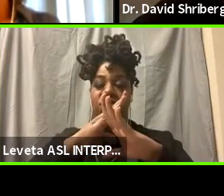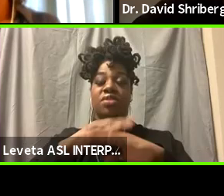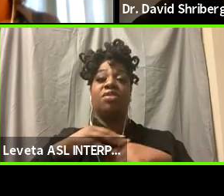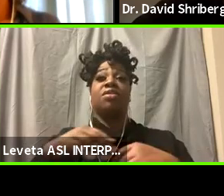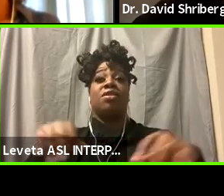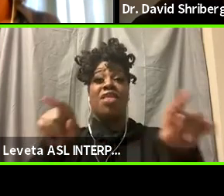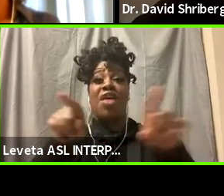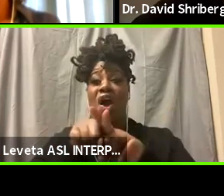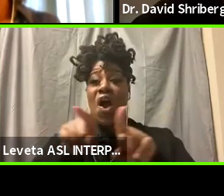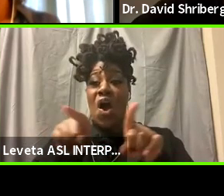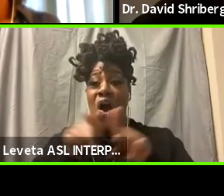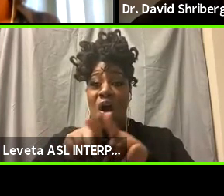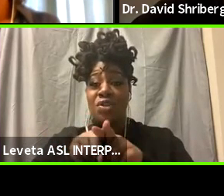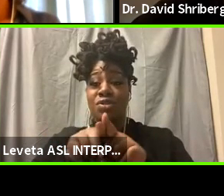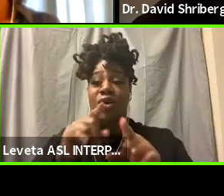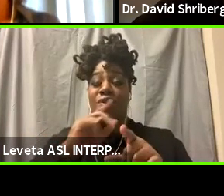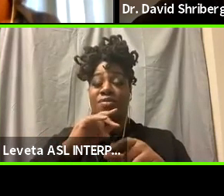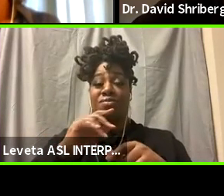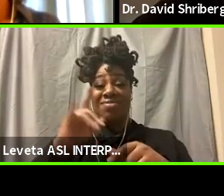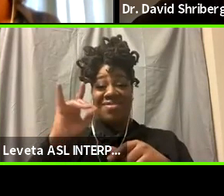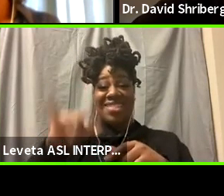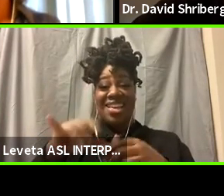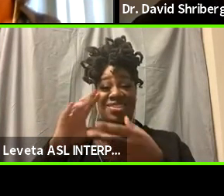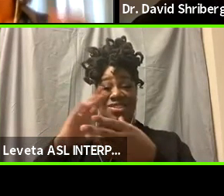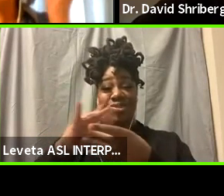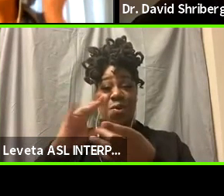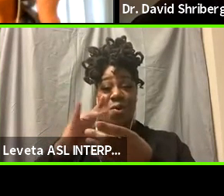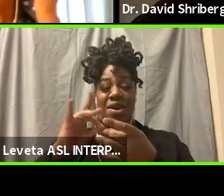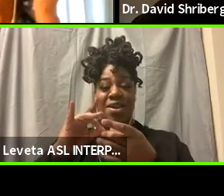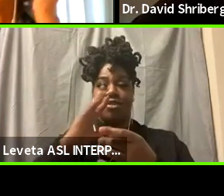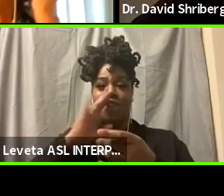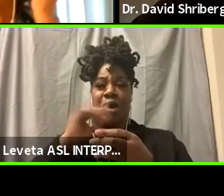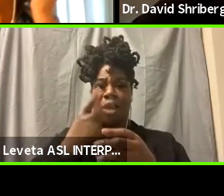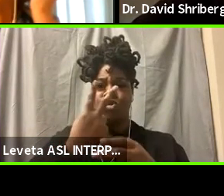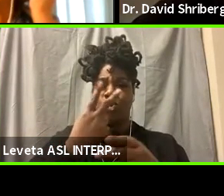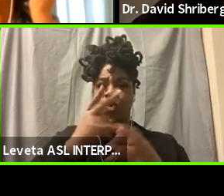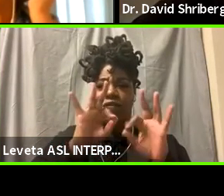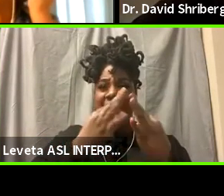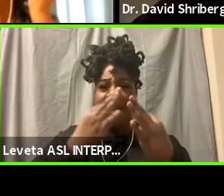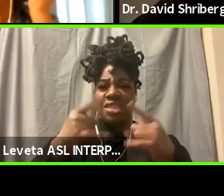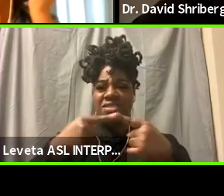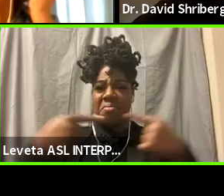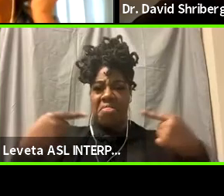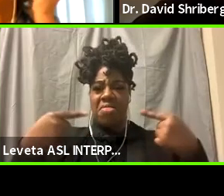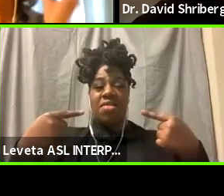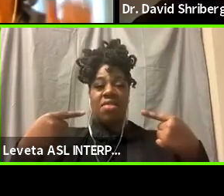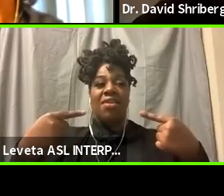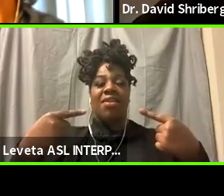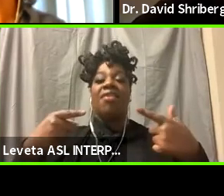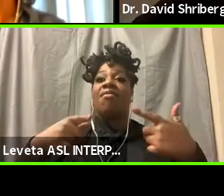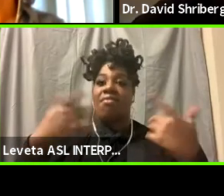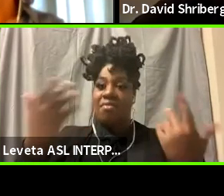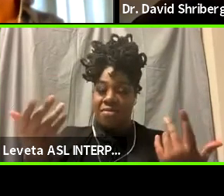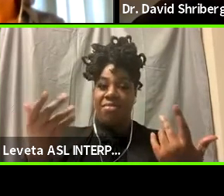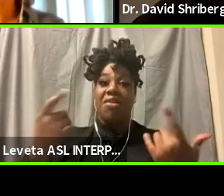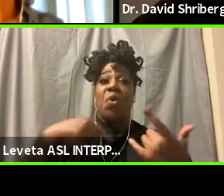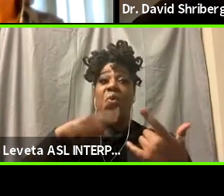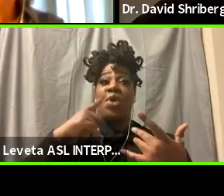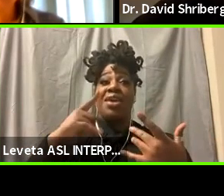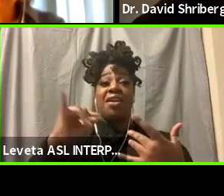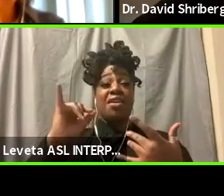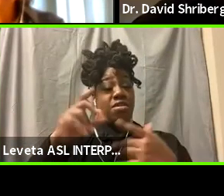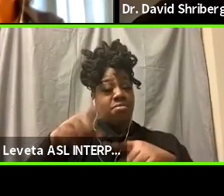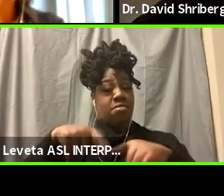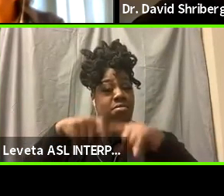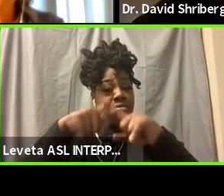between the Montesquieus and the Capulets? So there are ways of incorporating social emotional learning lessons into what we normally teach